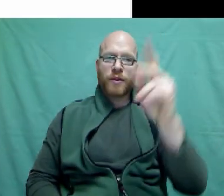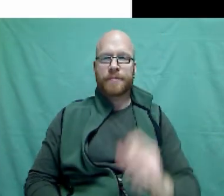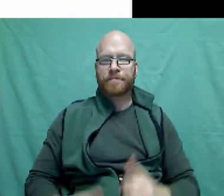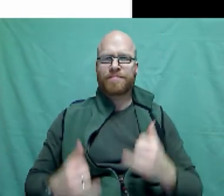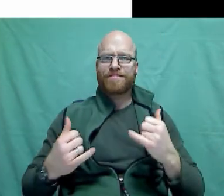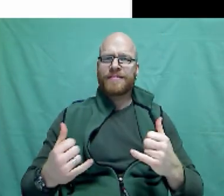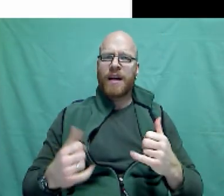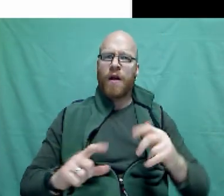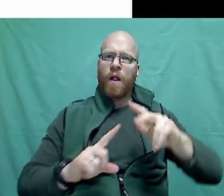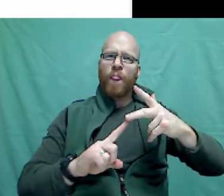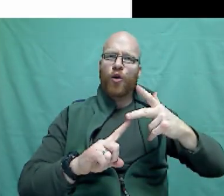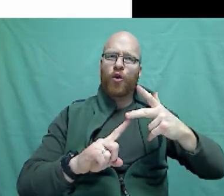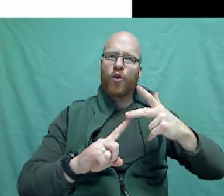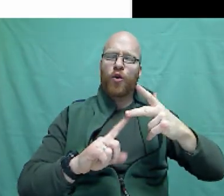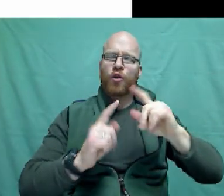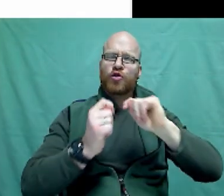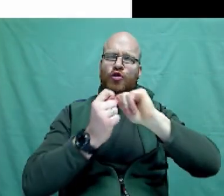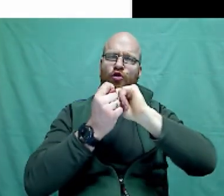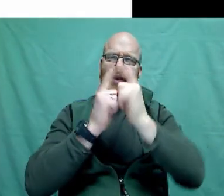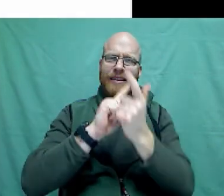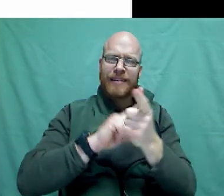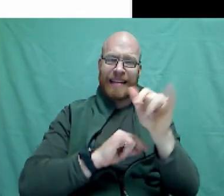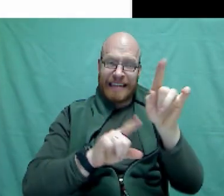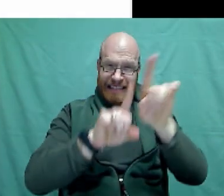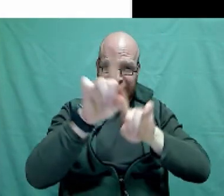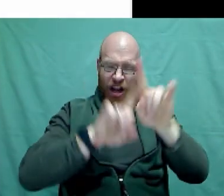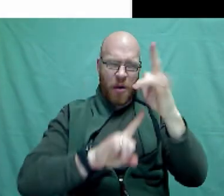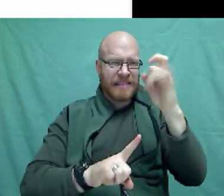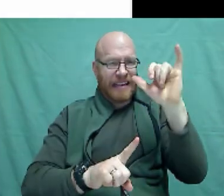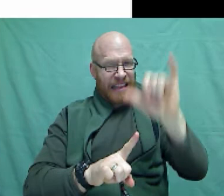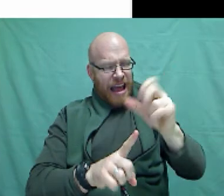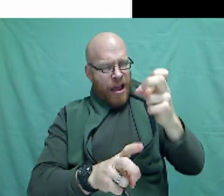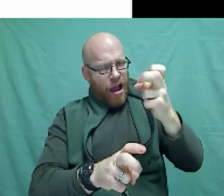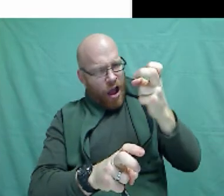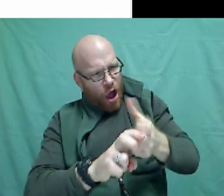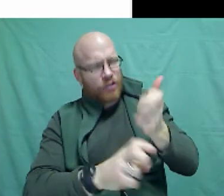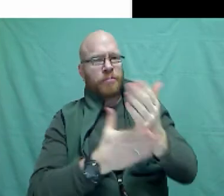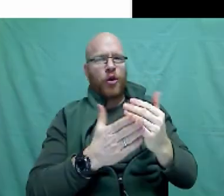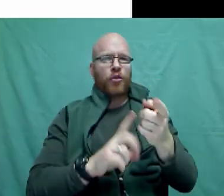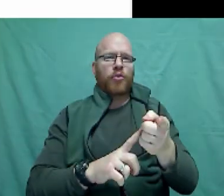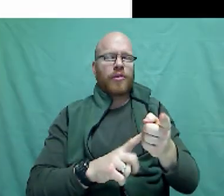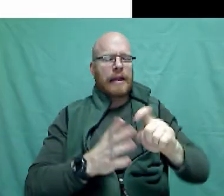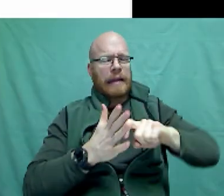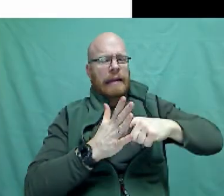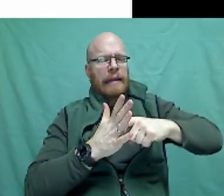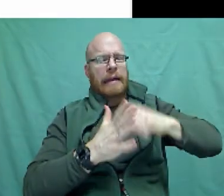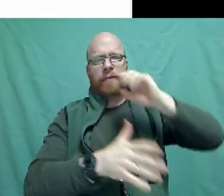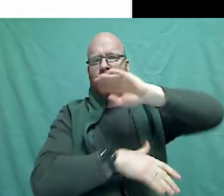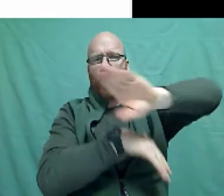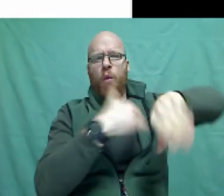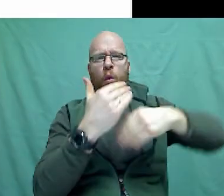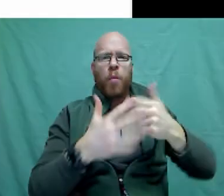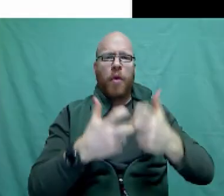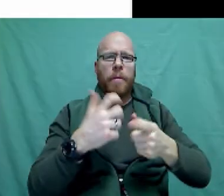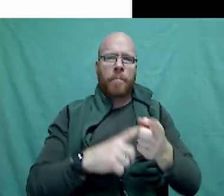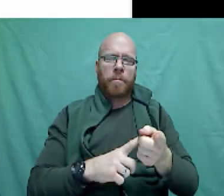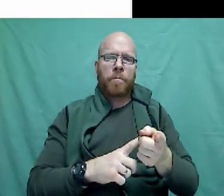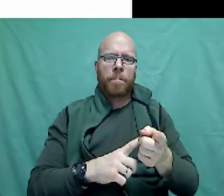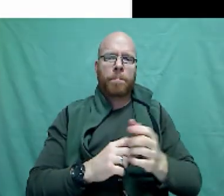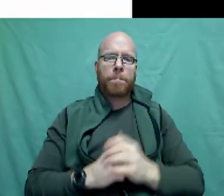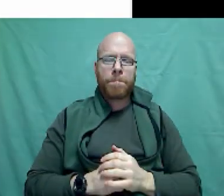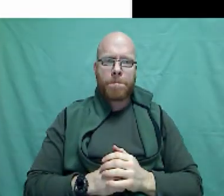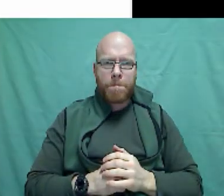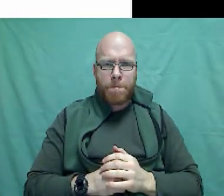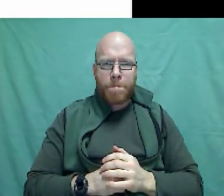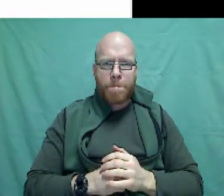All right. Now the third step, the most important step and the hardest step of all the steps,